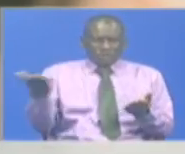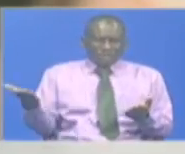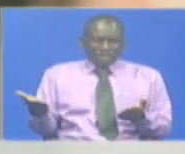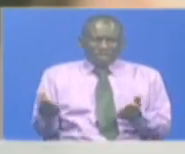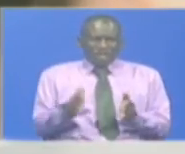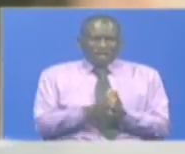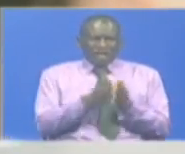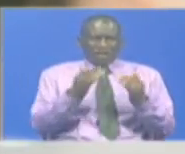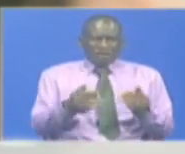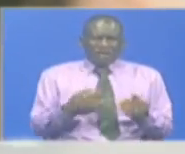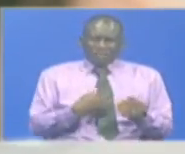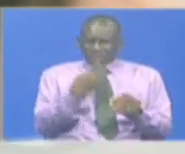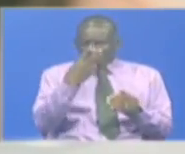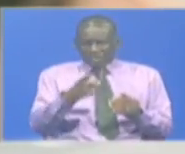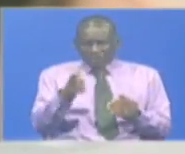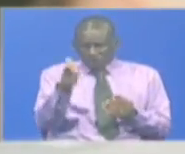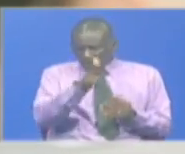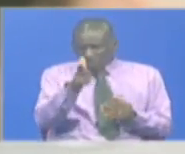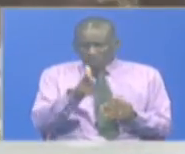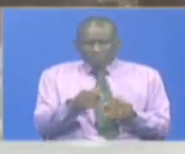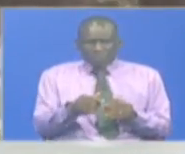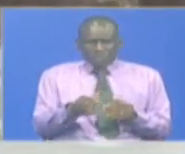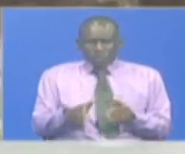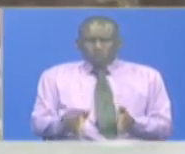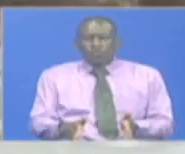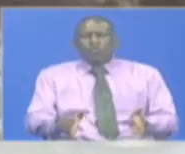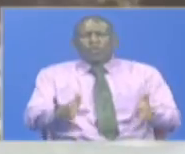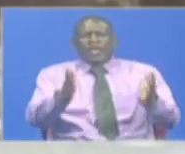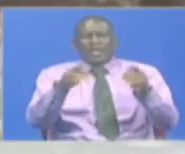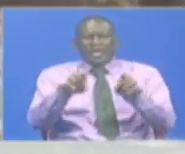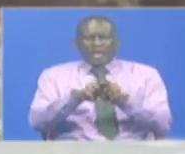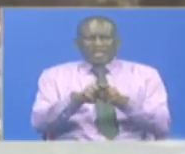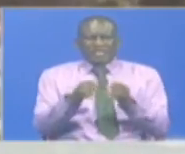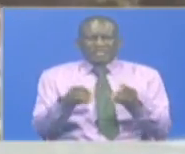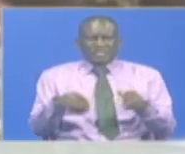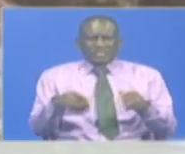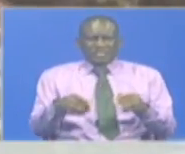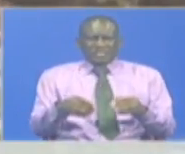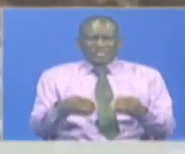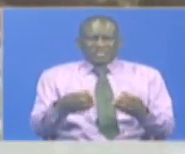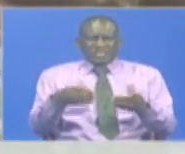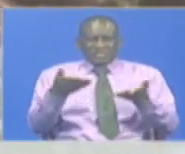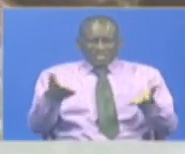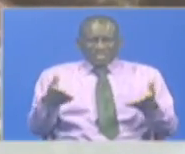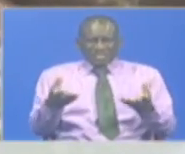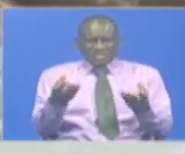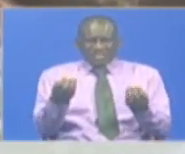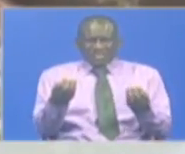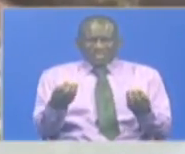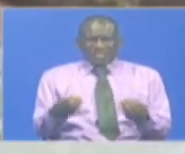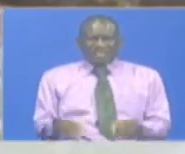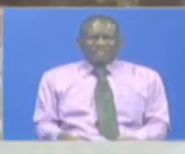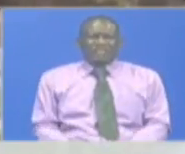been captured on camera traps as the crowds ease.